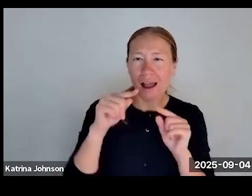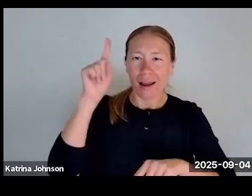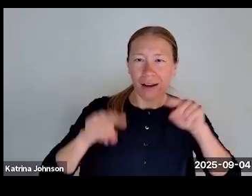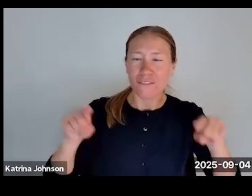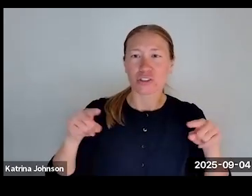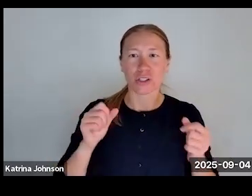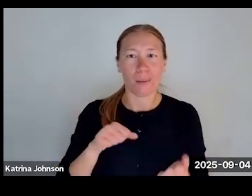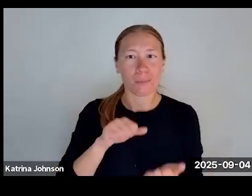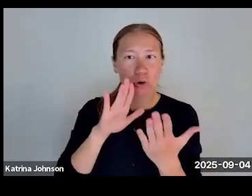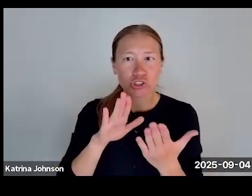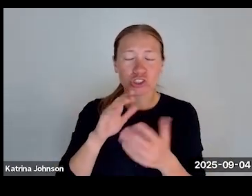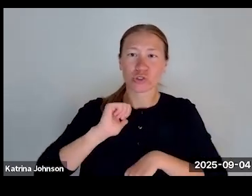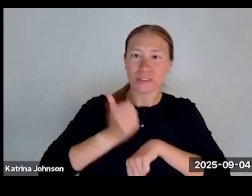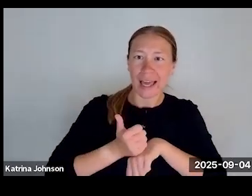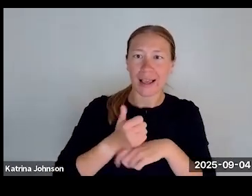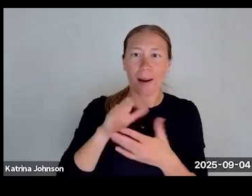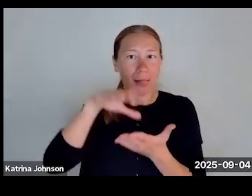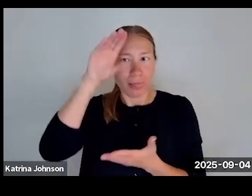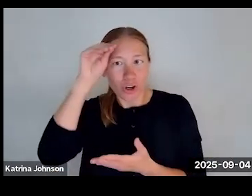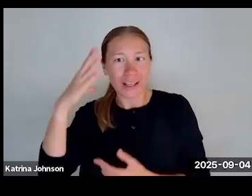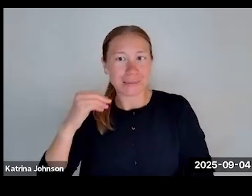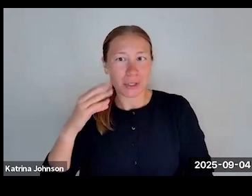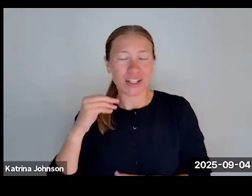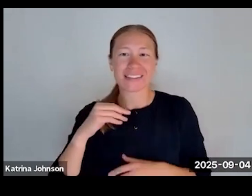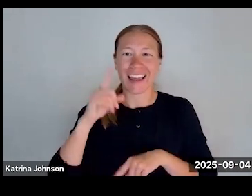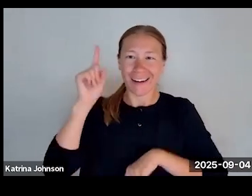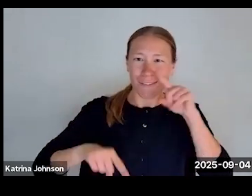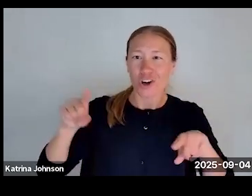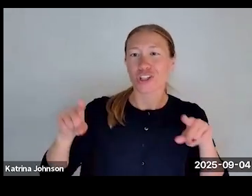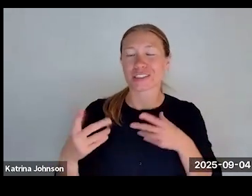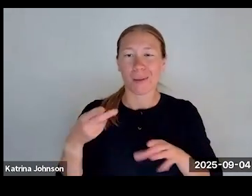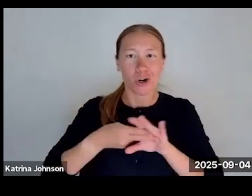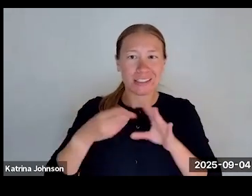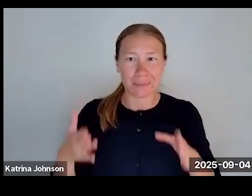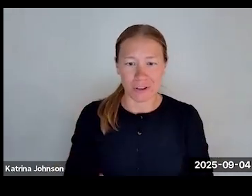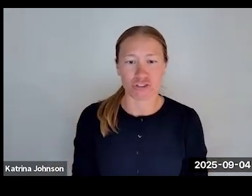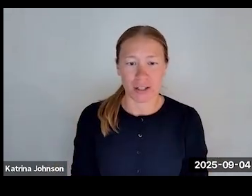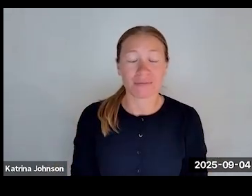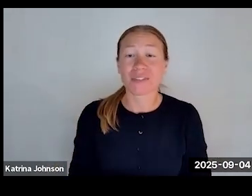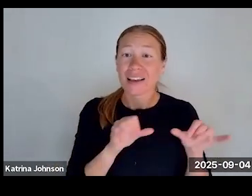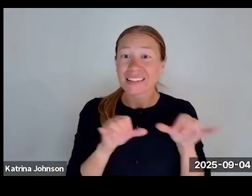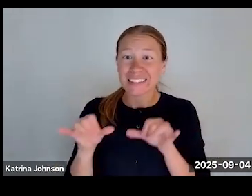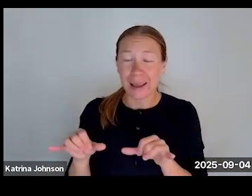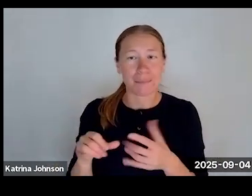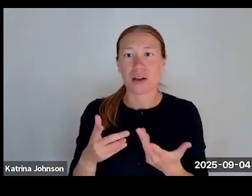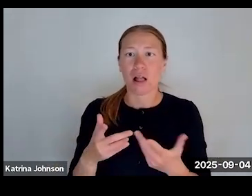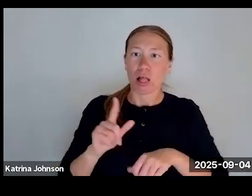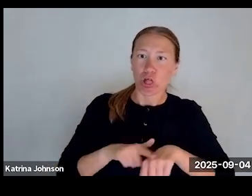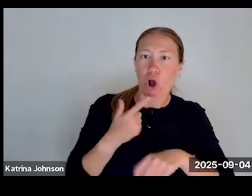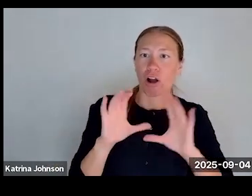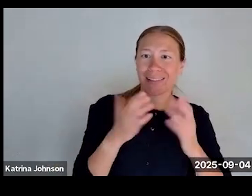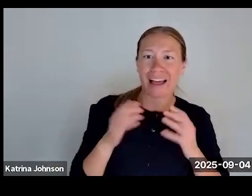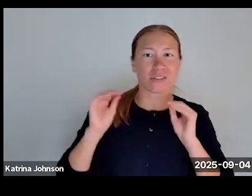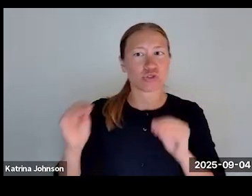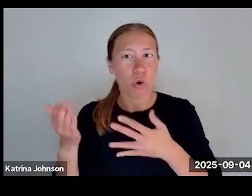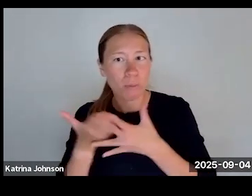learning experiences and participation. The same goes for not providing short breaks during longer classes